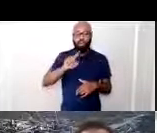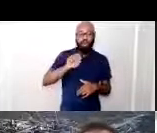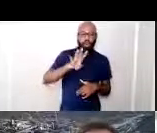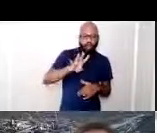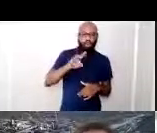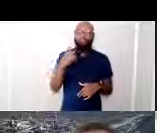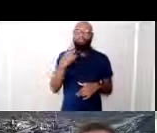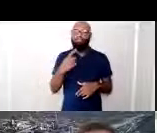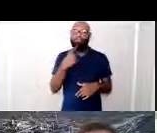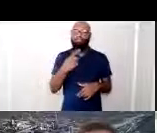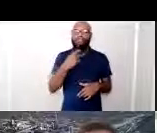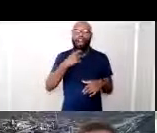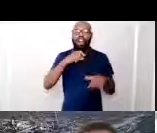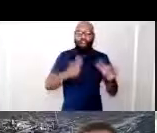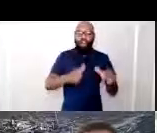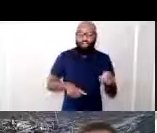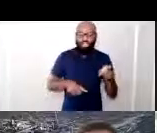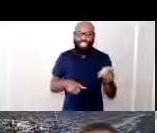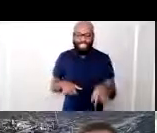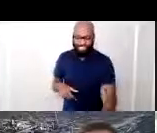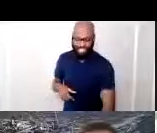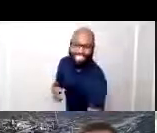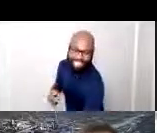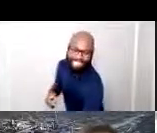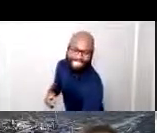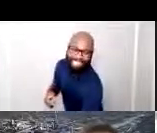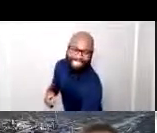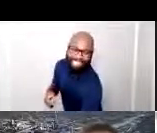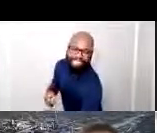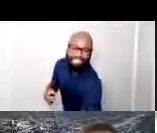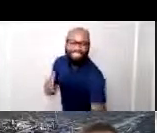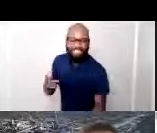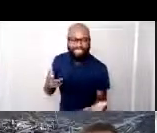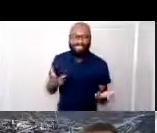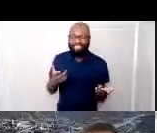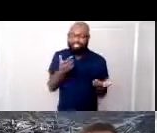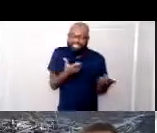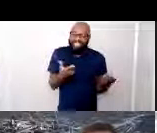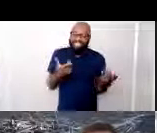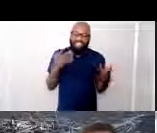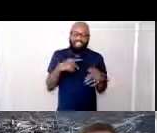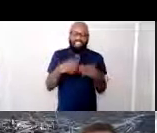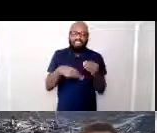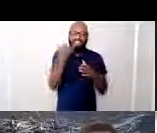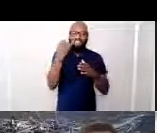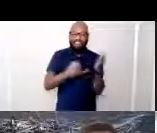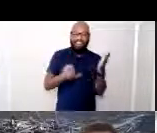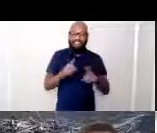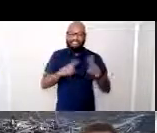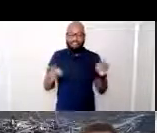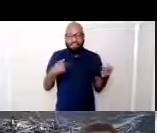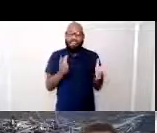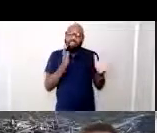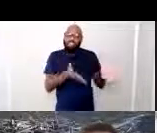there. Mixed opinions on that, about that piece of art, but I'll you know, I kind of shared that. I'll leave that alone for